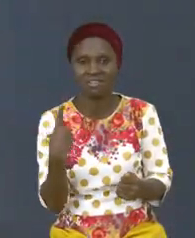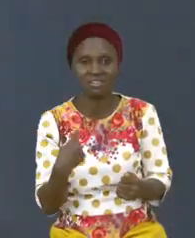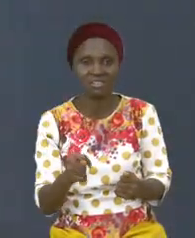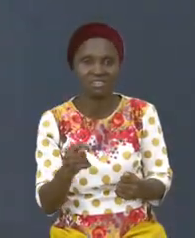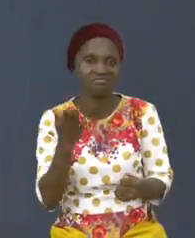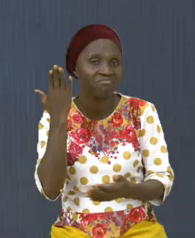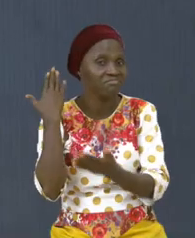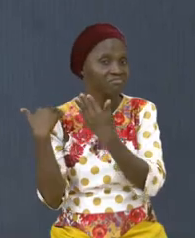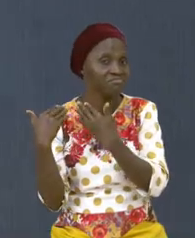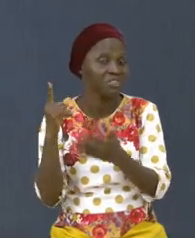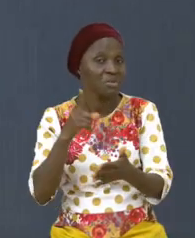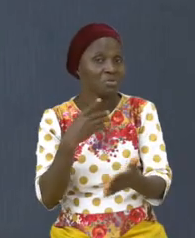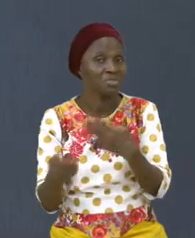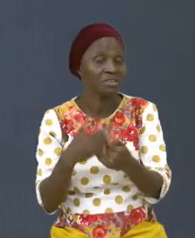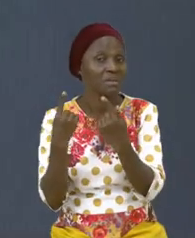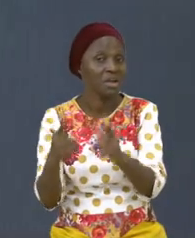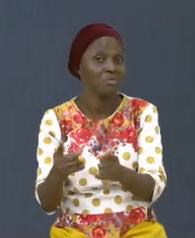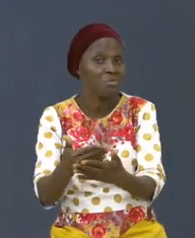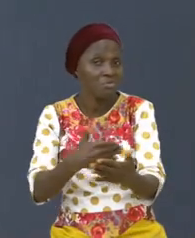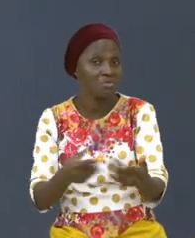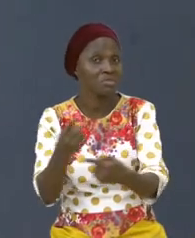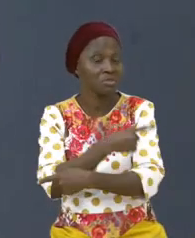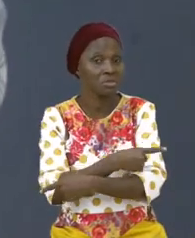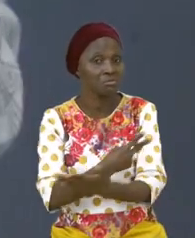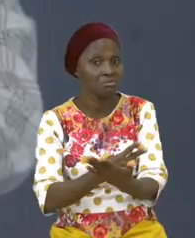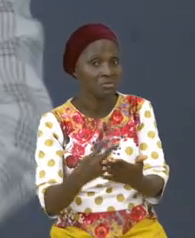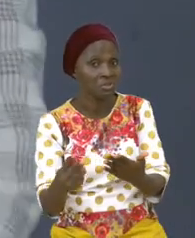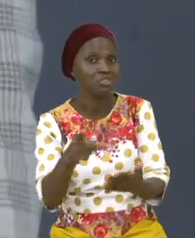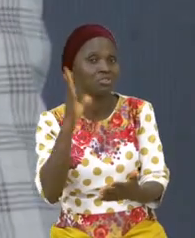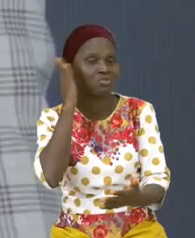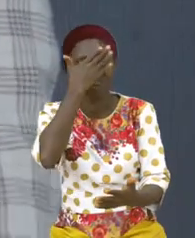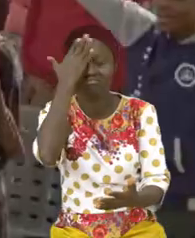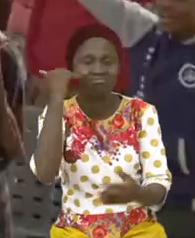Whatever happened before today, failure, we forget.